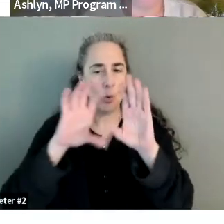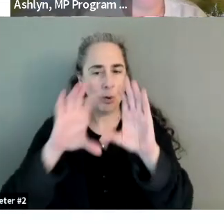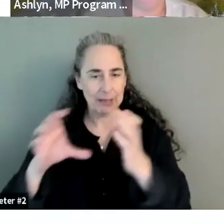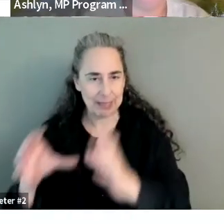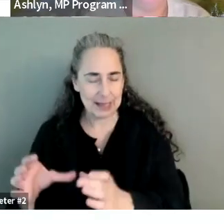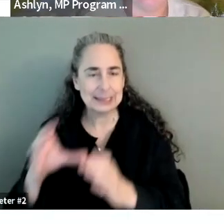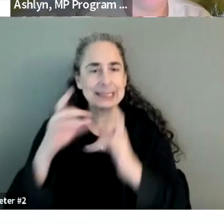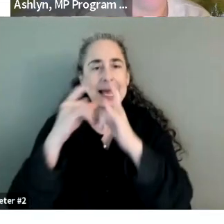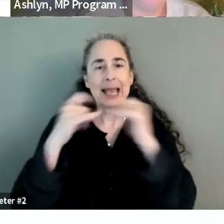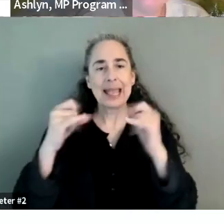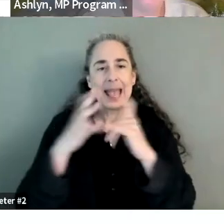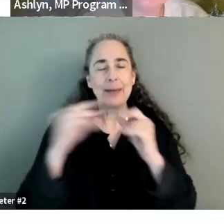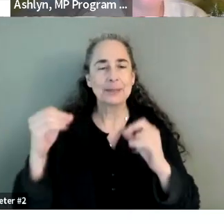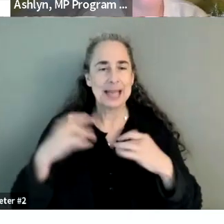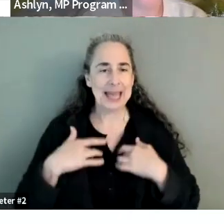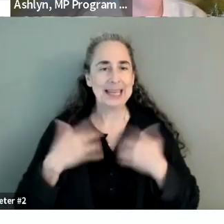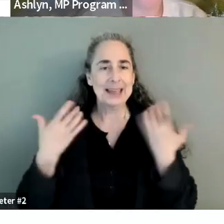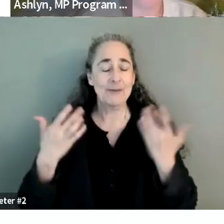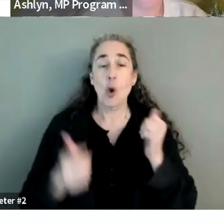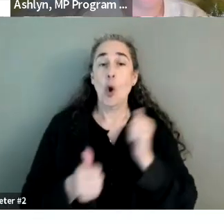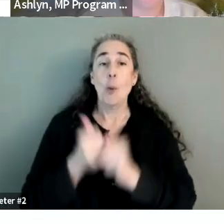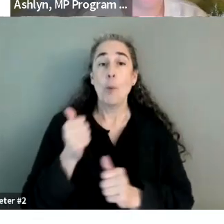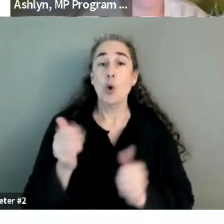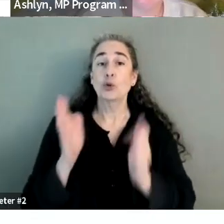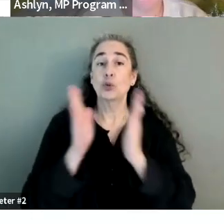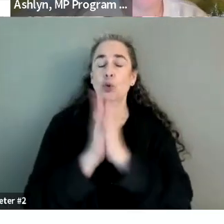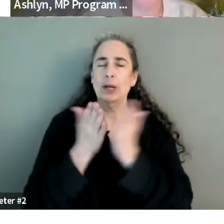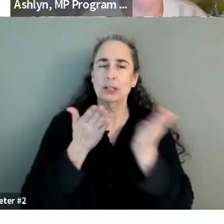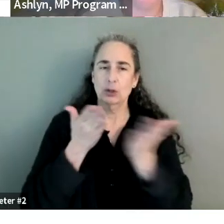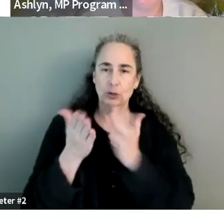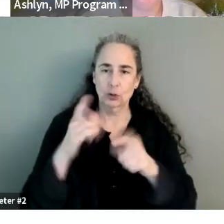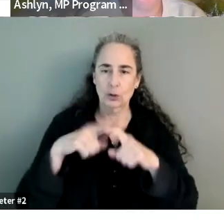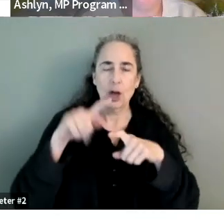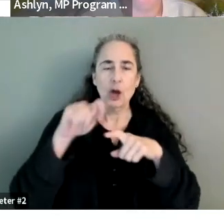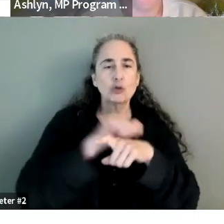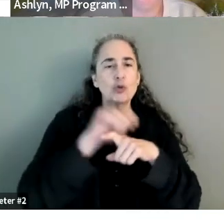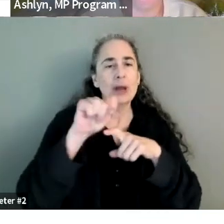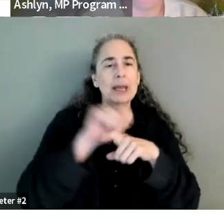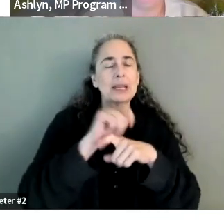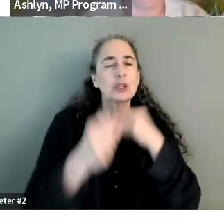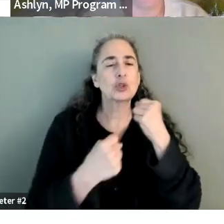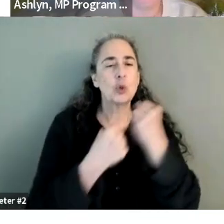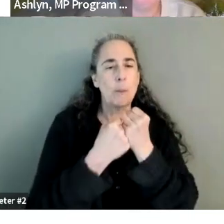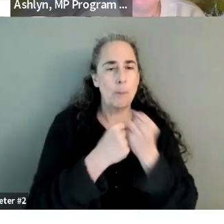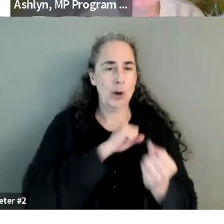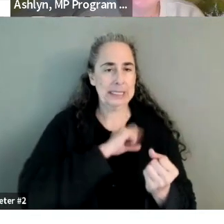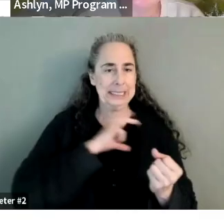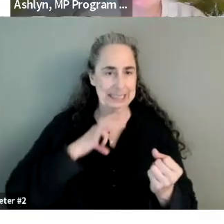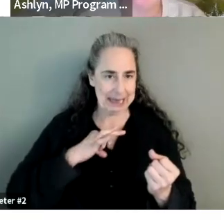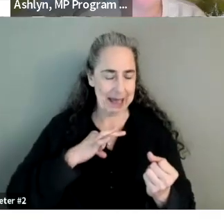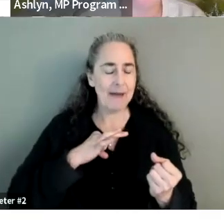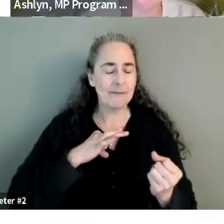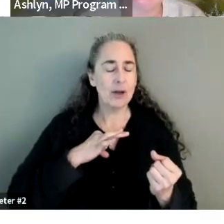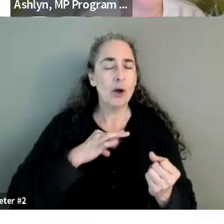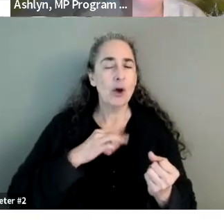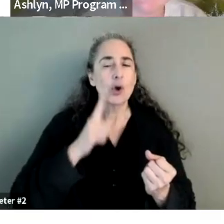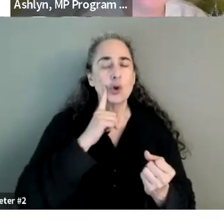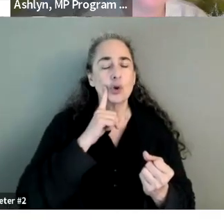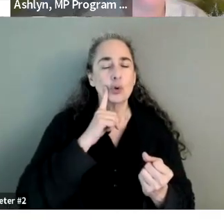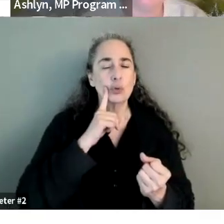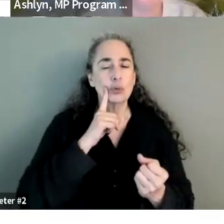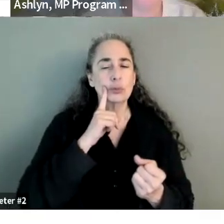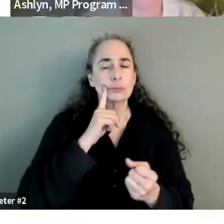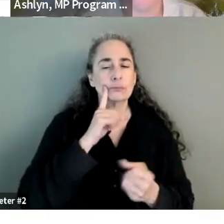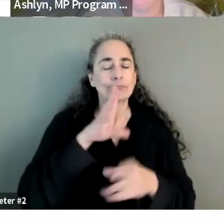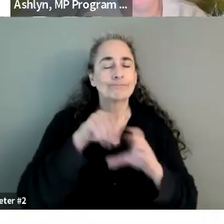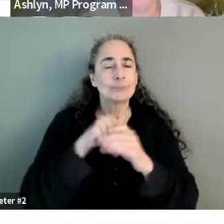and events. Our most requested service is trained support staff who assist with participation and enhance